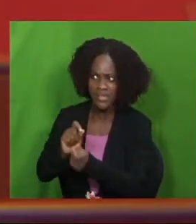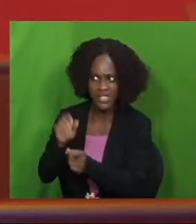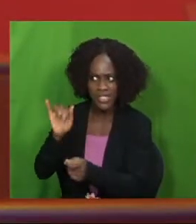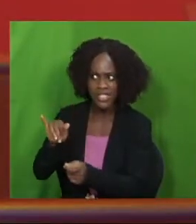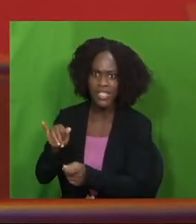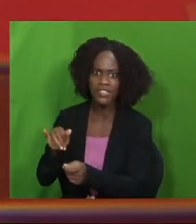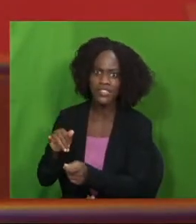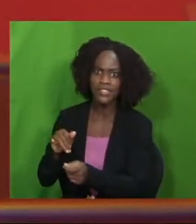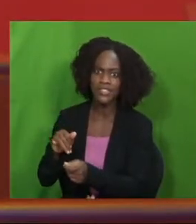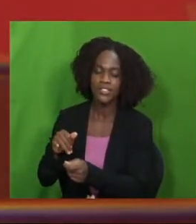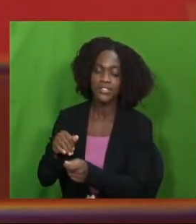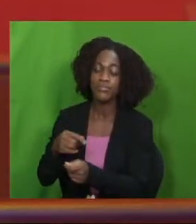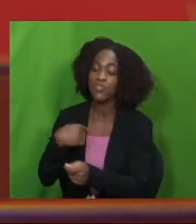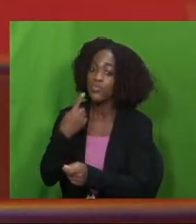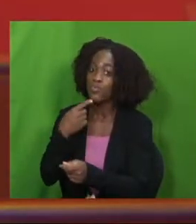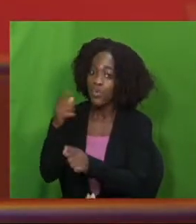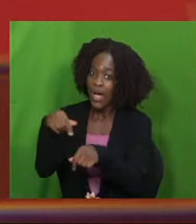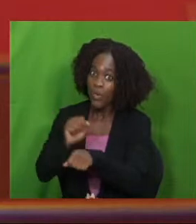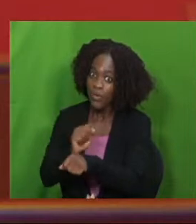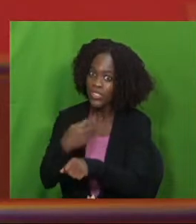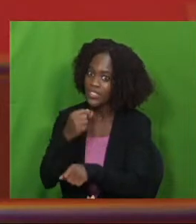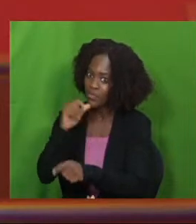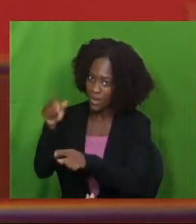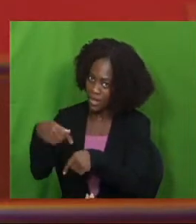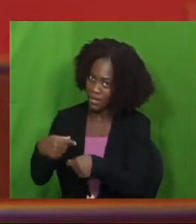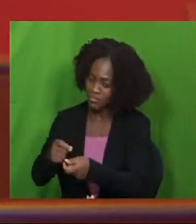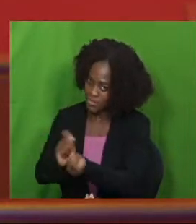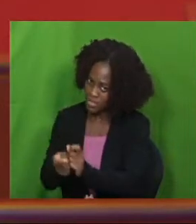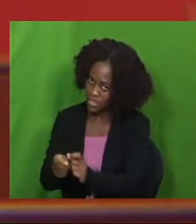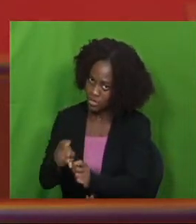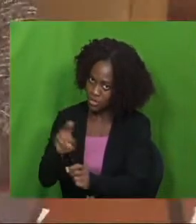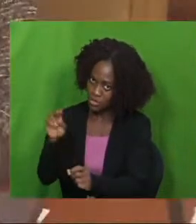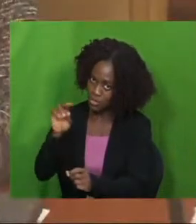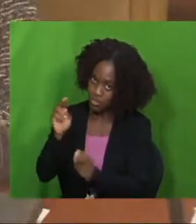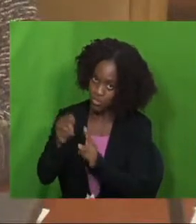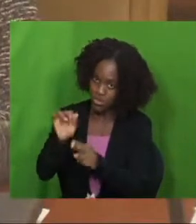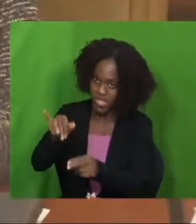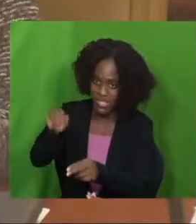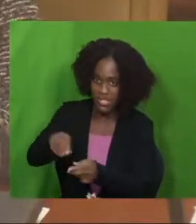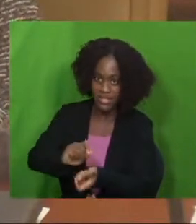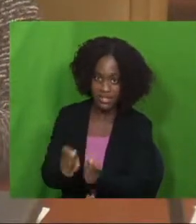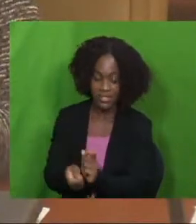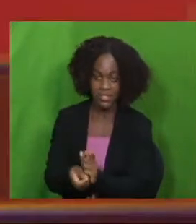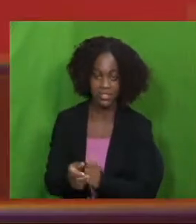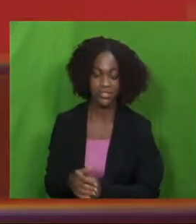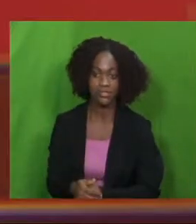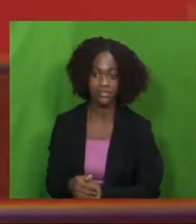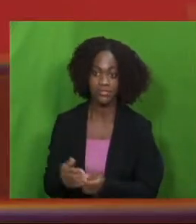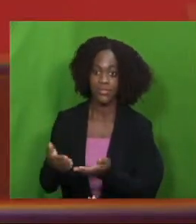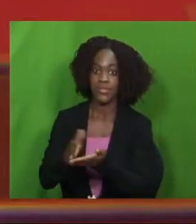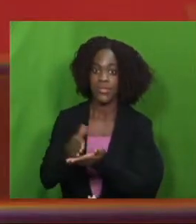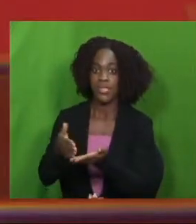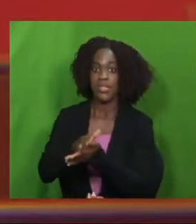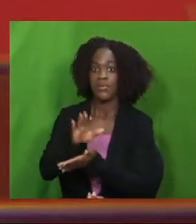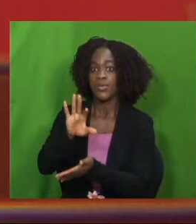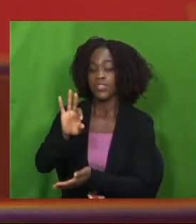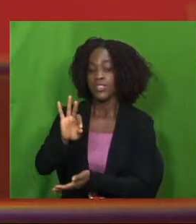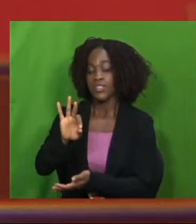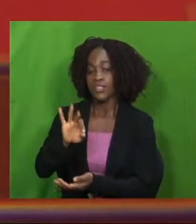do the right rendition. Page 9. Yeah.